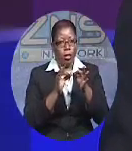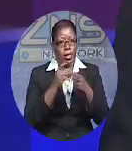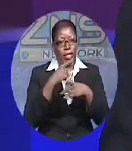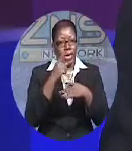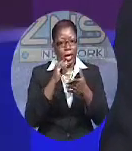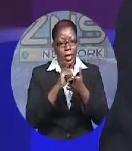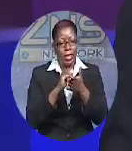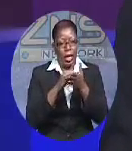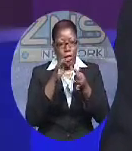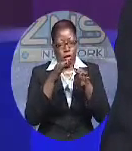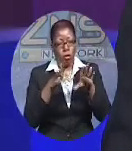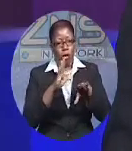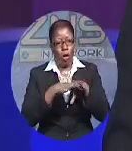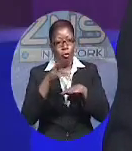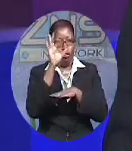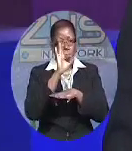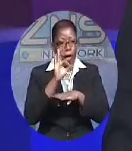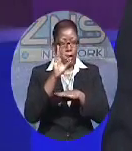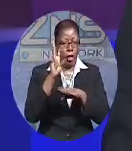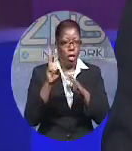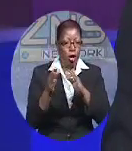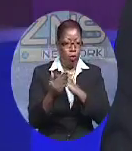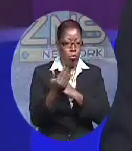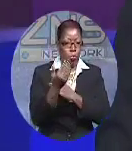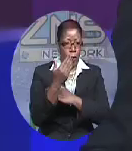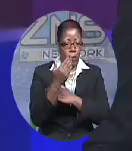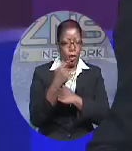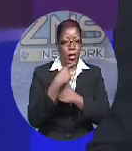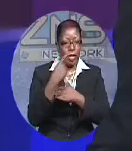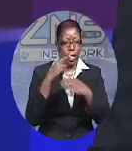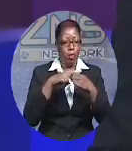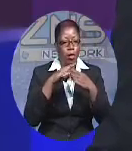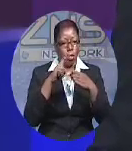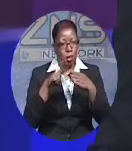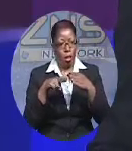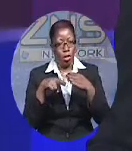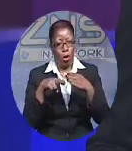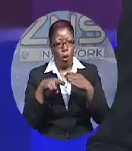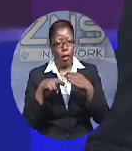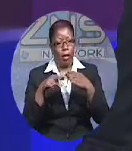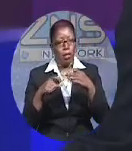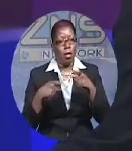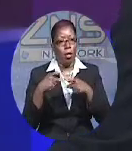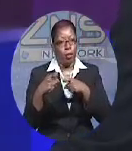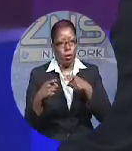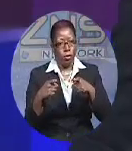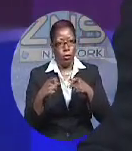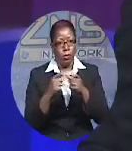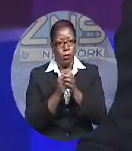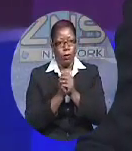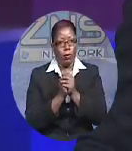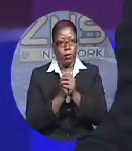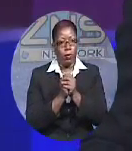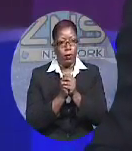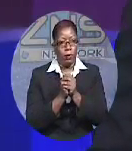case for jurors Friday morning. Once that's done, the man's fate will then be in the hands of the jury.